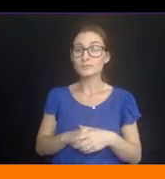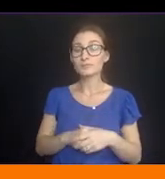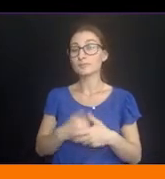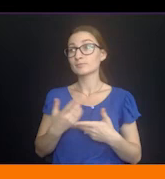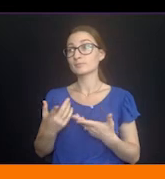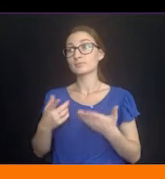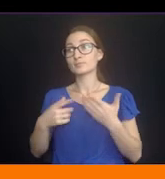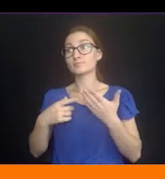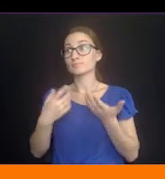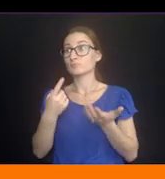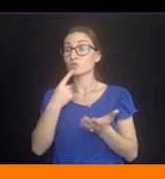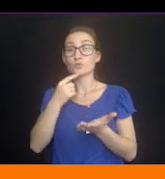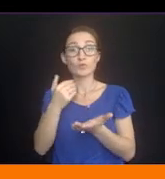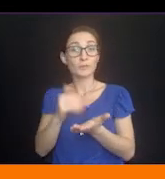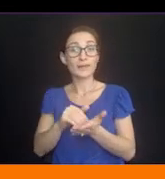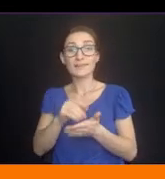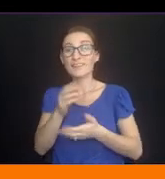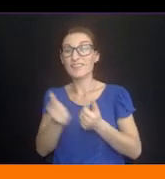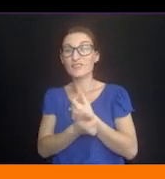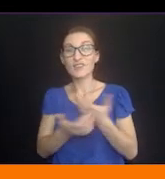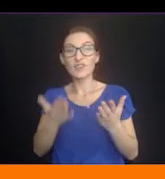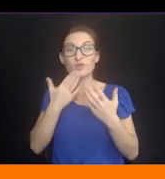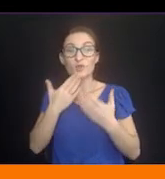realm, practicing gratitude,